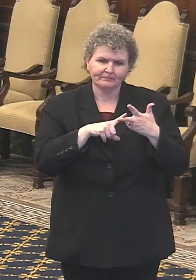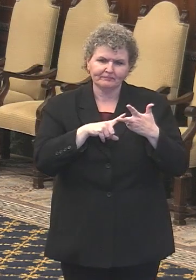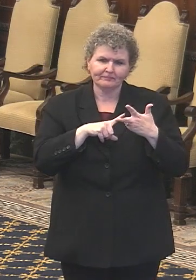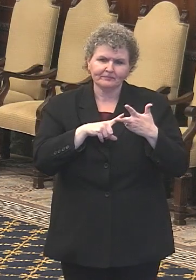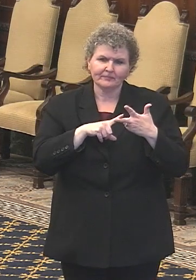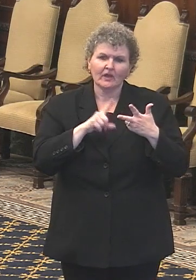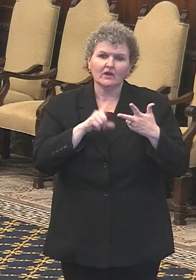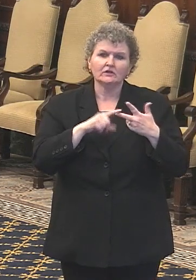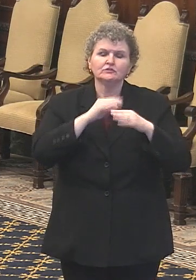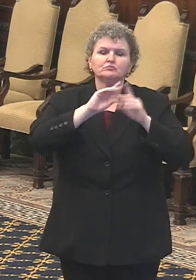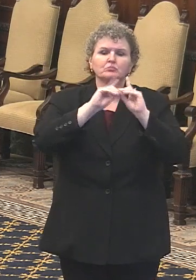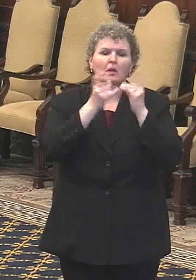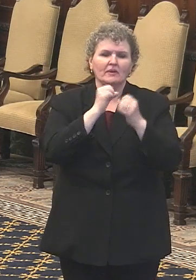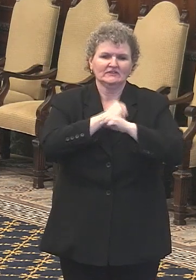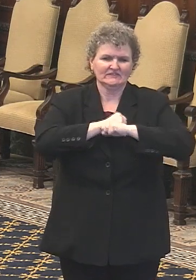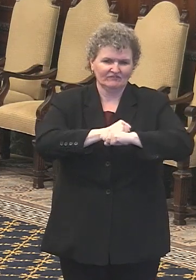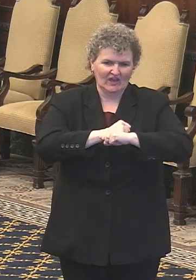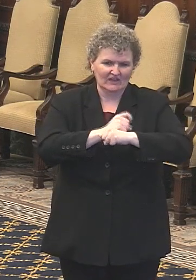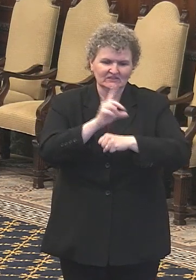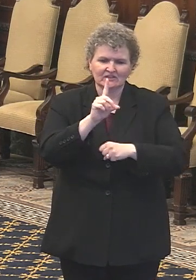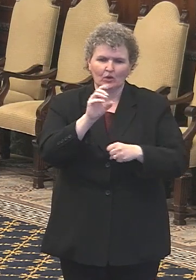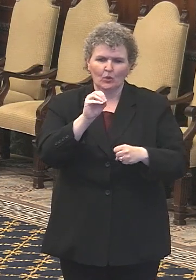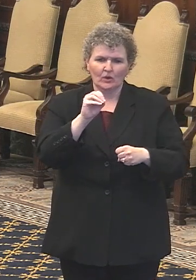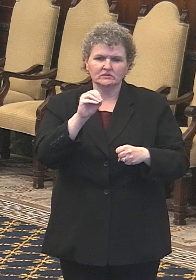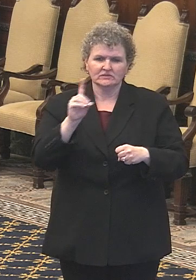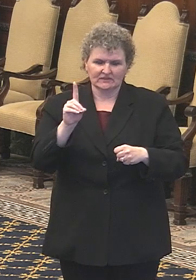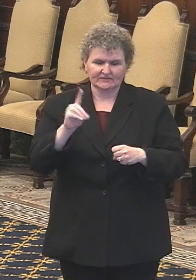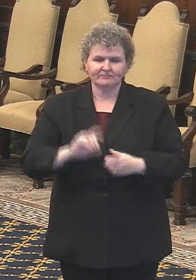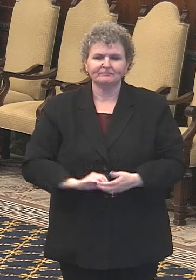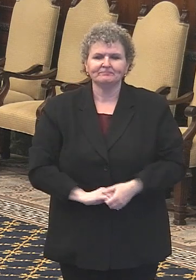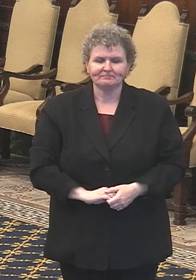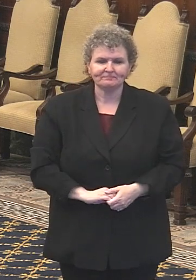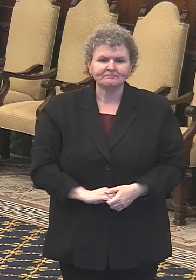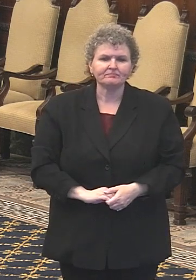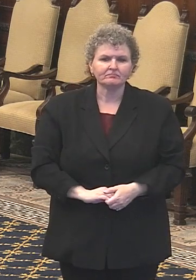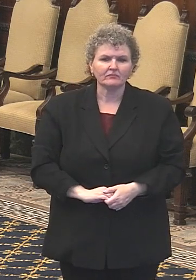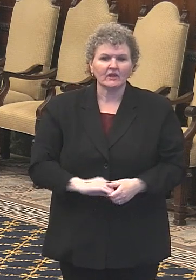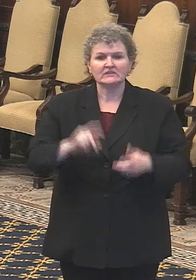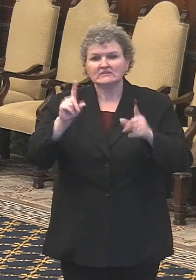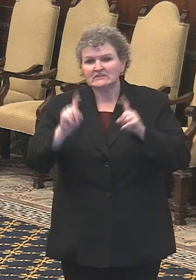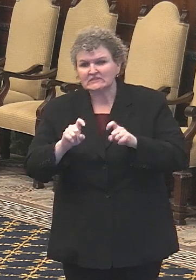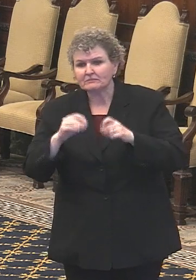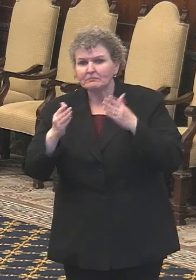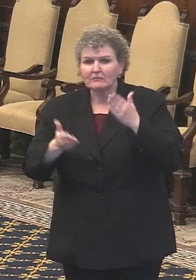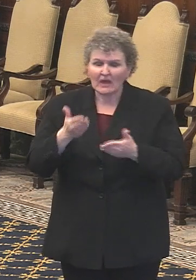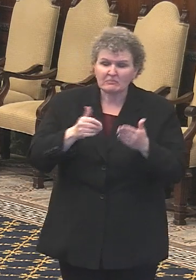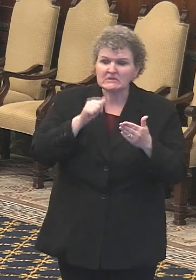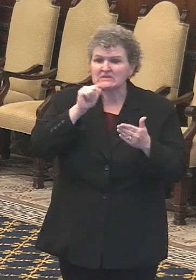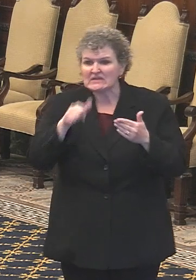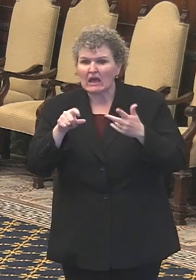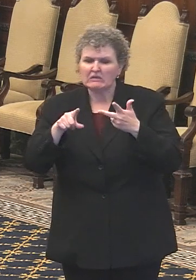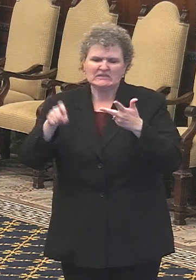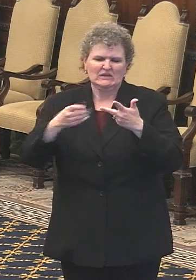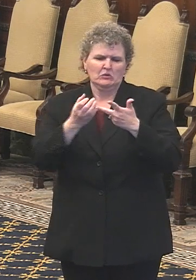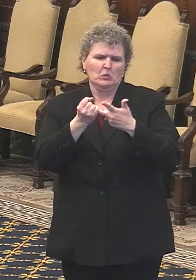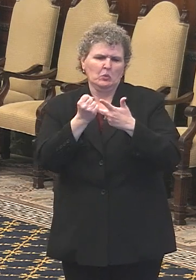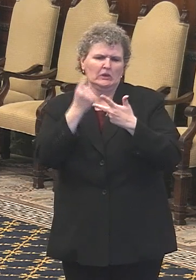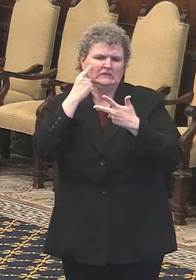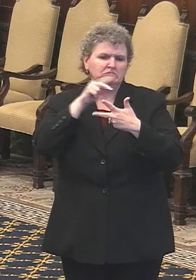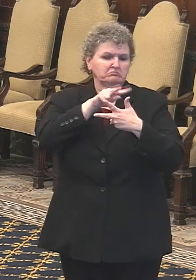Defense. Some of their clinical staff have appeared in the city. We may or may not need them, depending on how many patients we have and how many of these other staff we